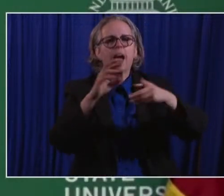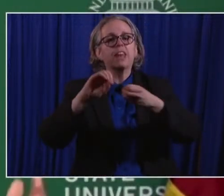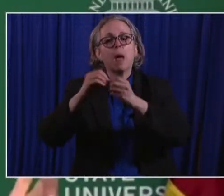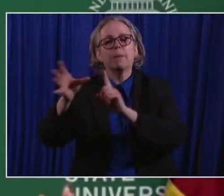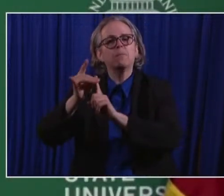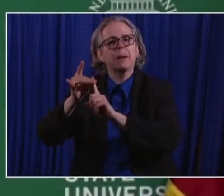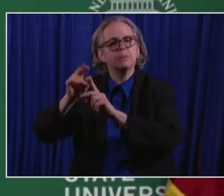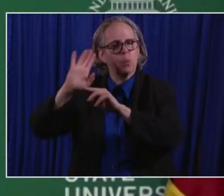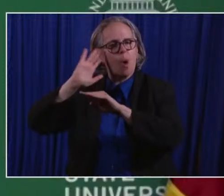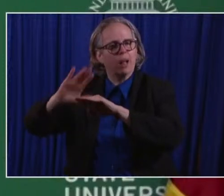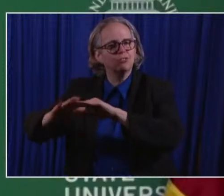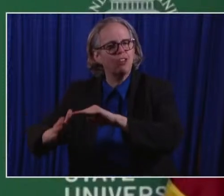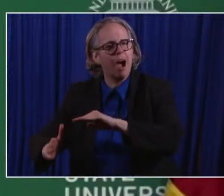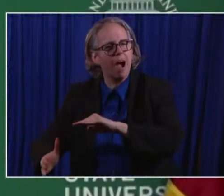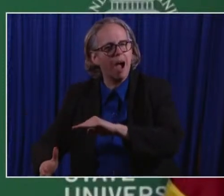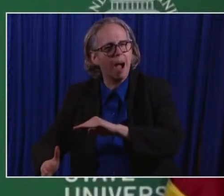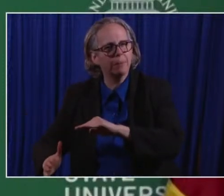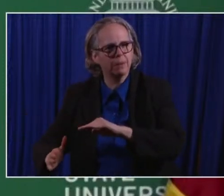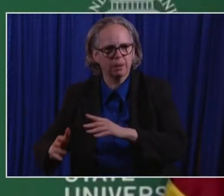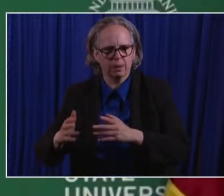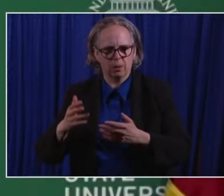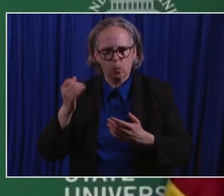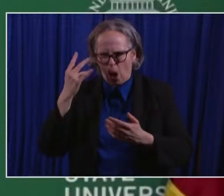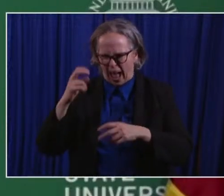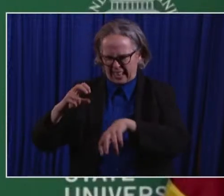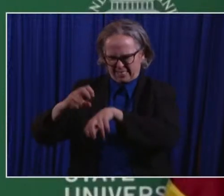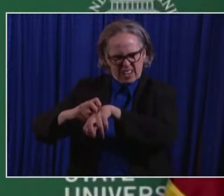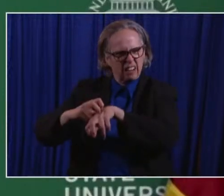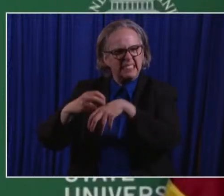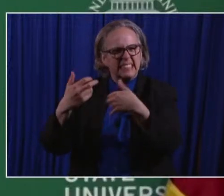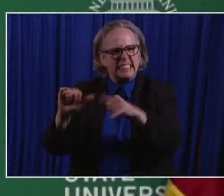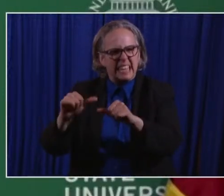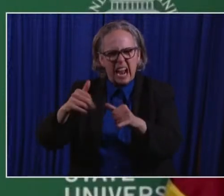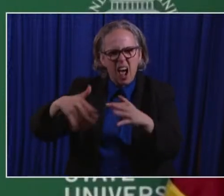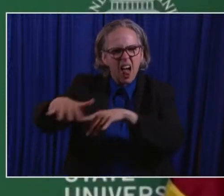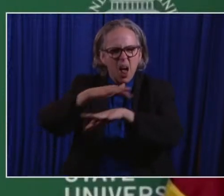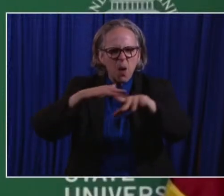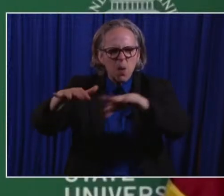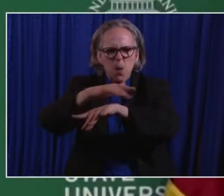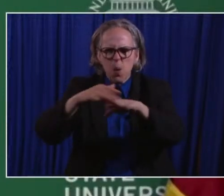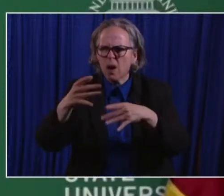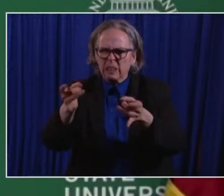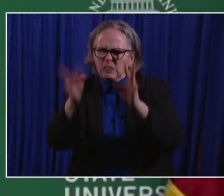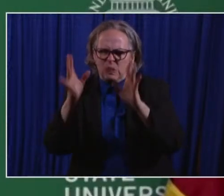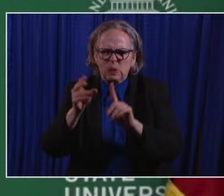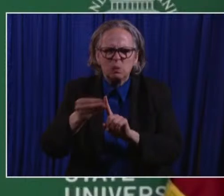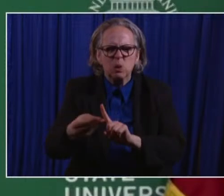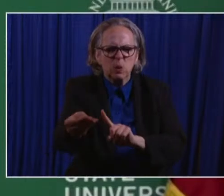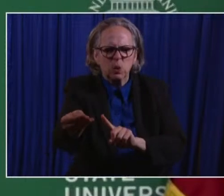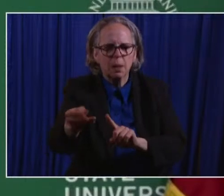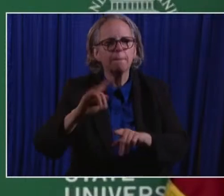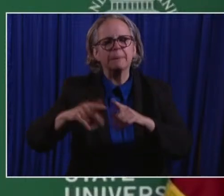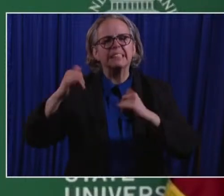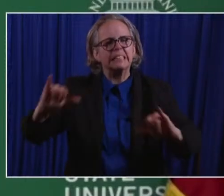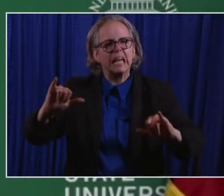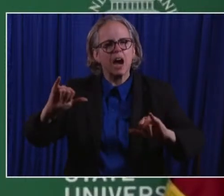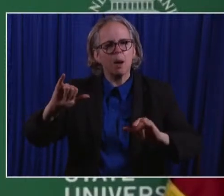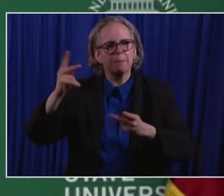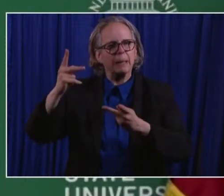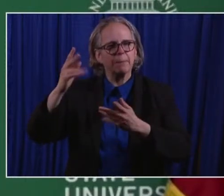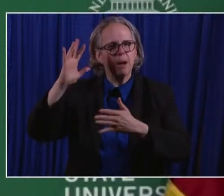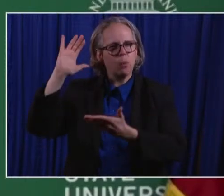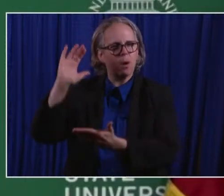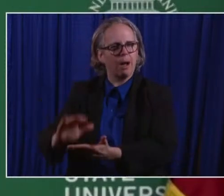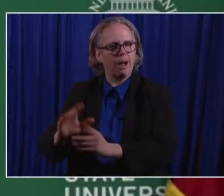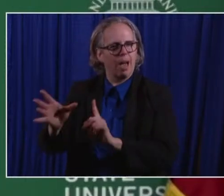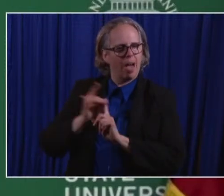to 60% more contagious. So I'm fixated on getting more and more people